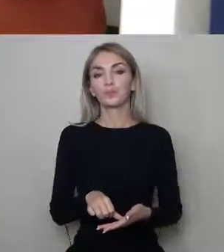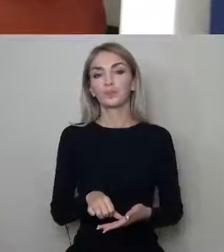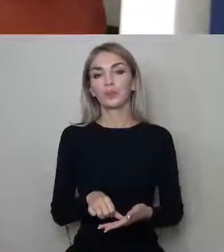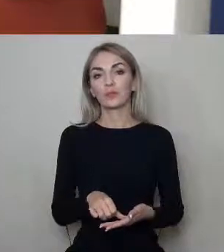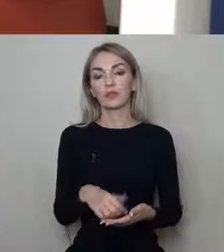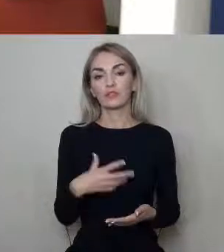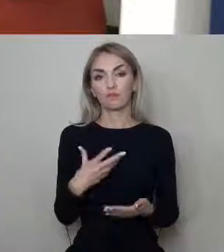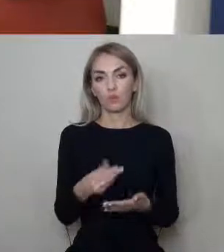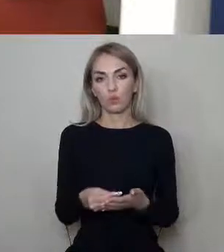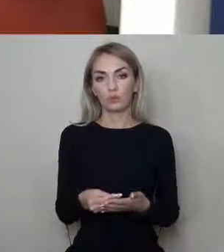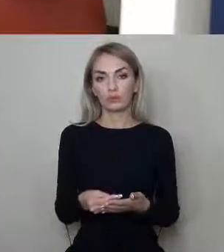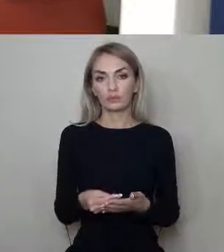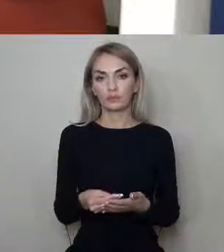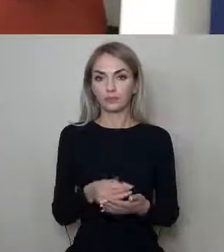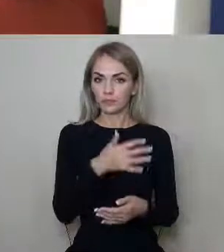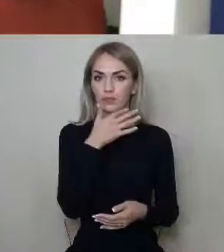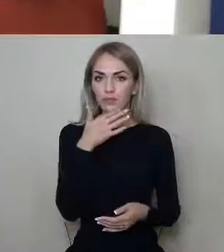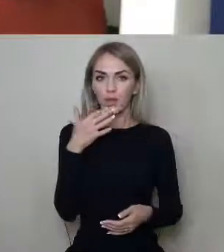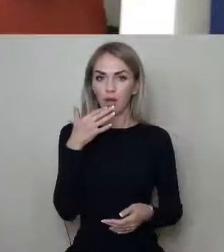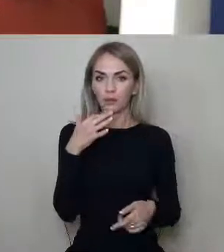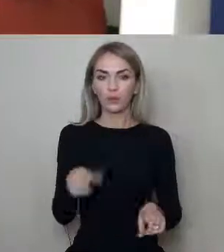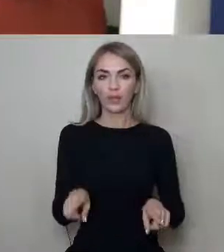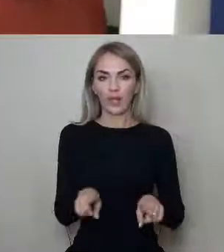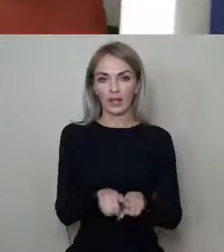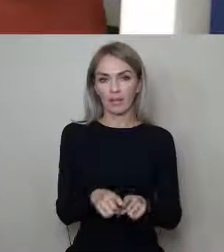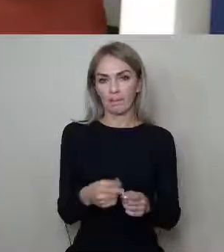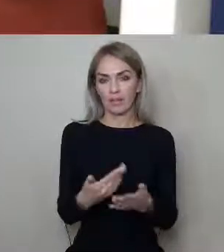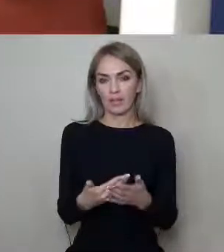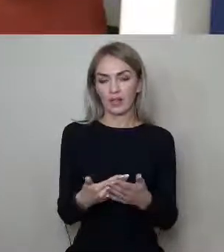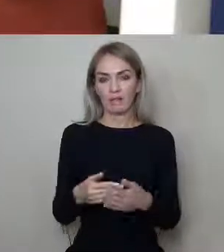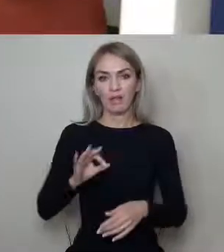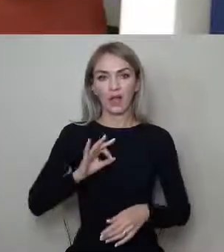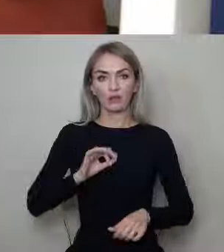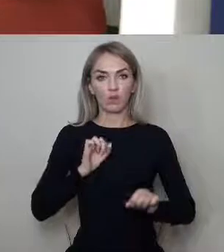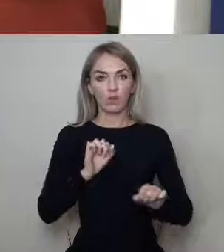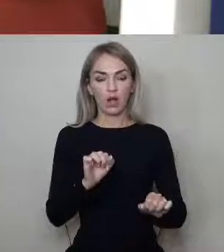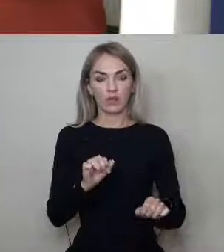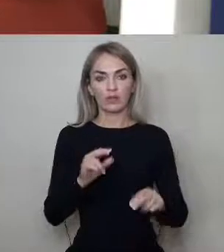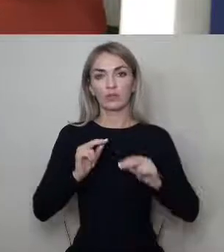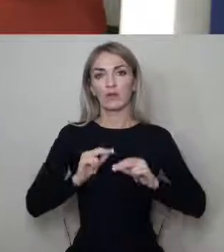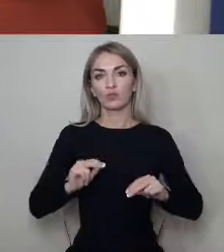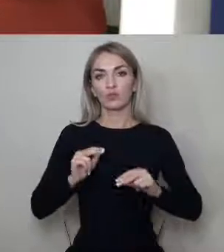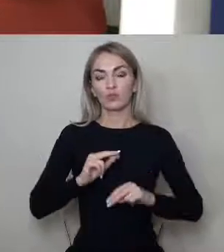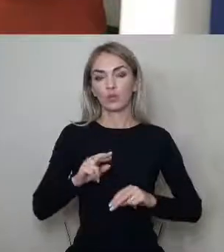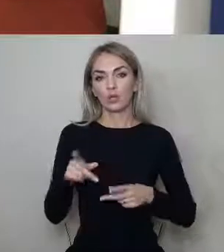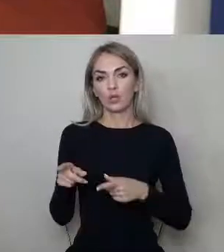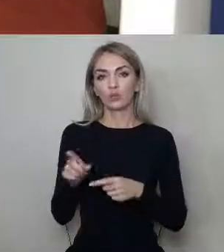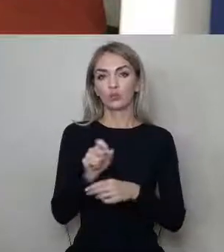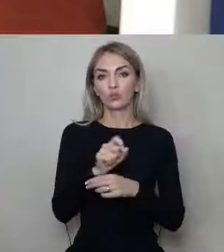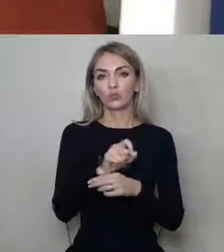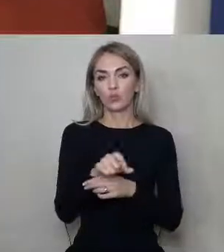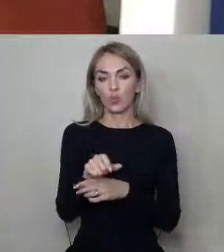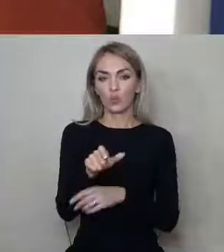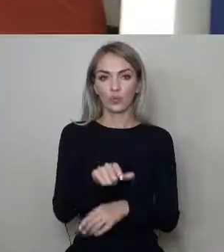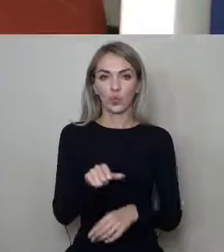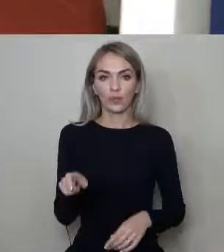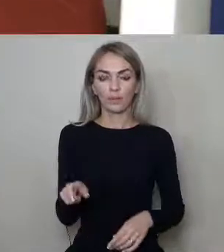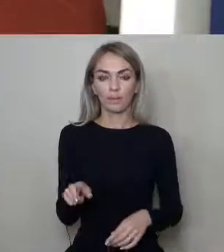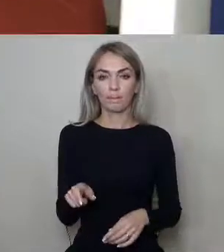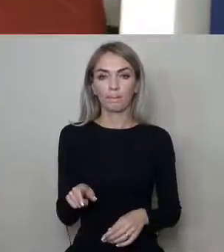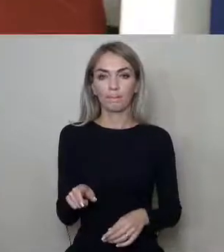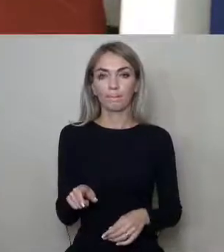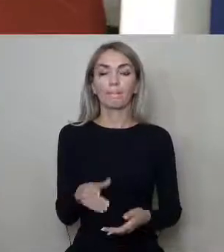can they have their own representative? Are there many instances when lawyers act as engaged